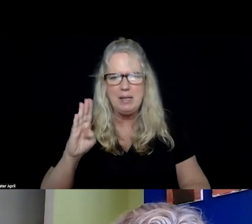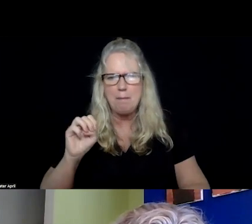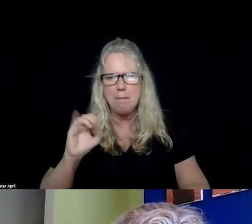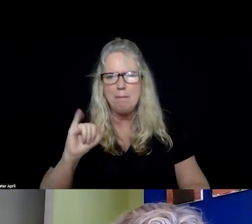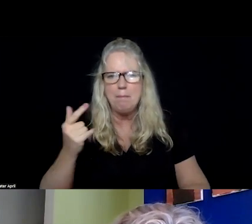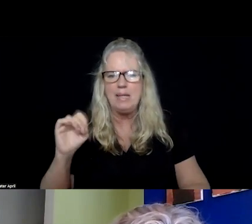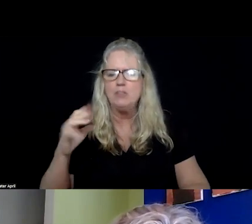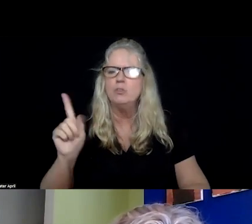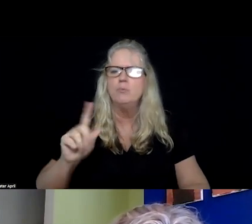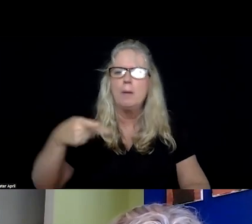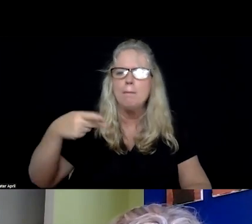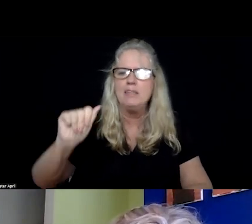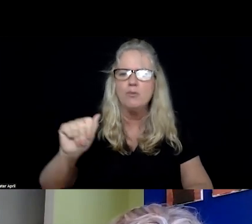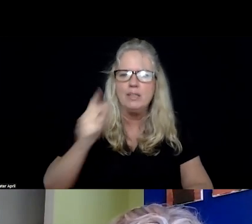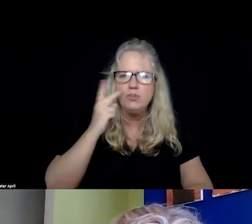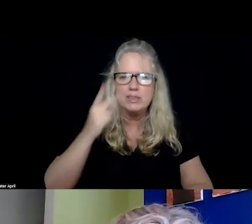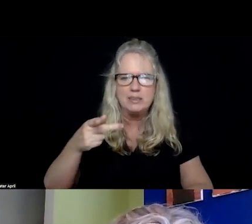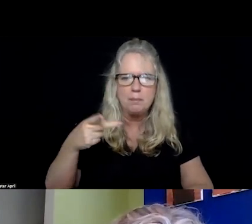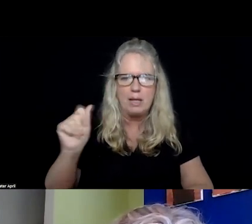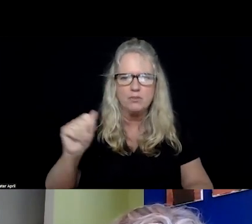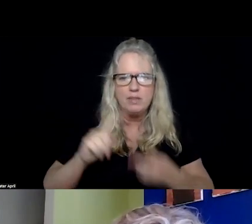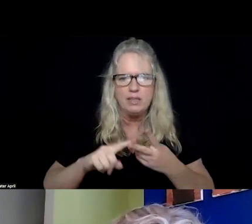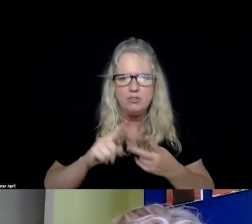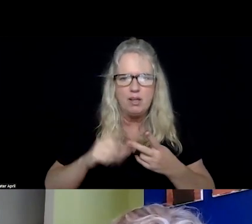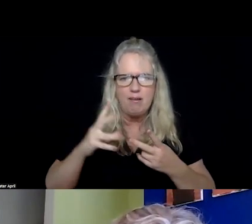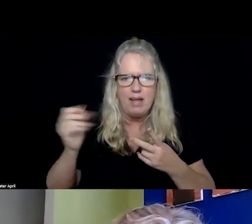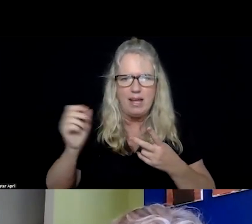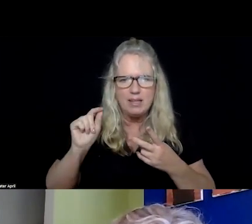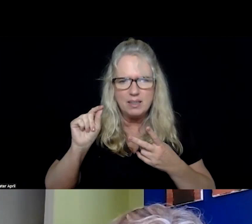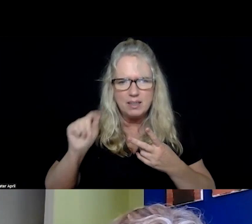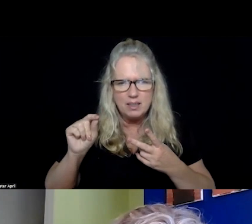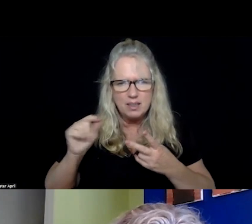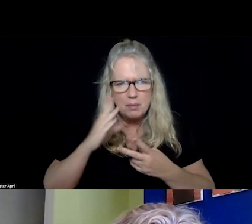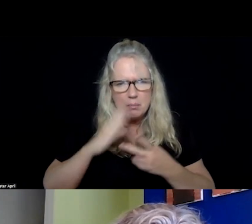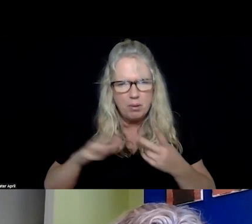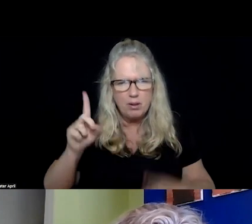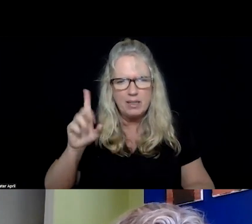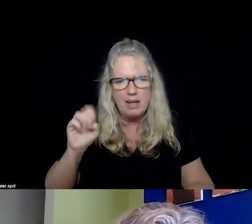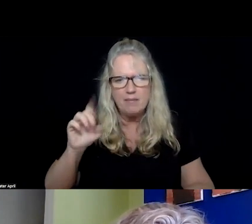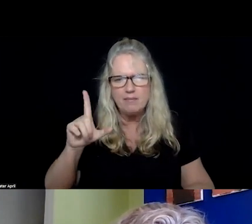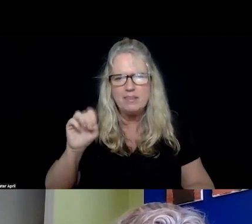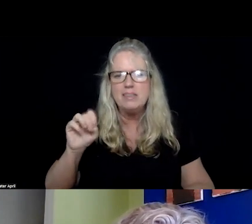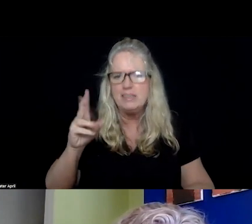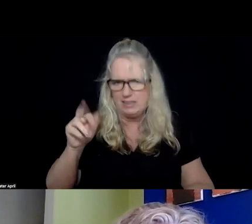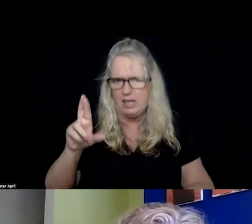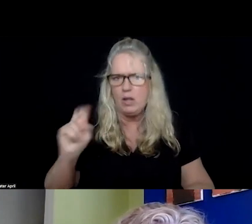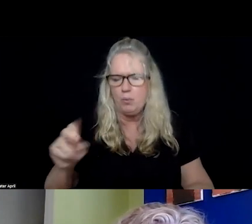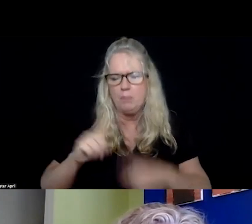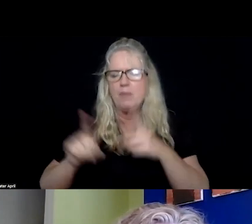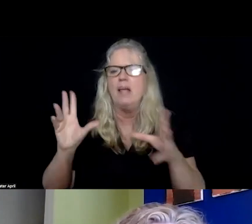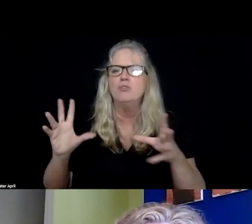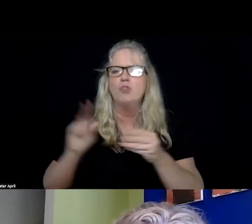where Pennsylvania, as well as looks like part of Delaware, are comprehensive